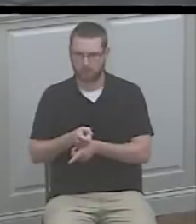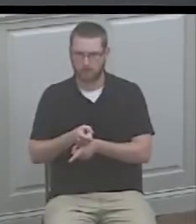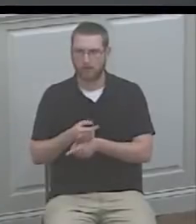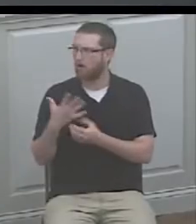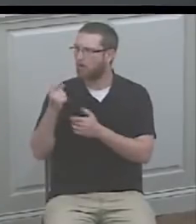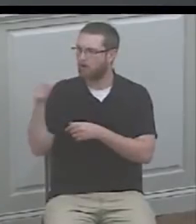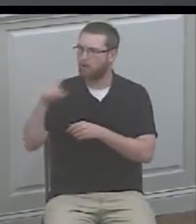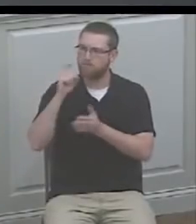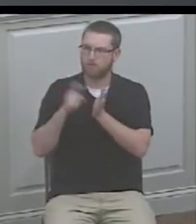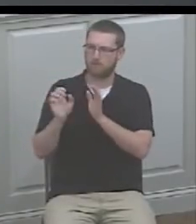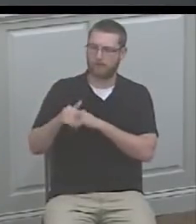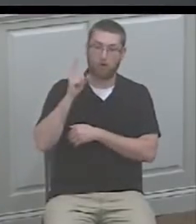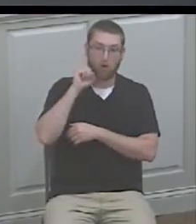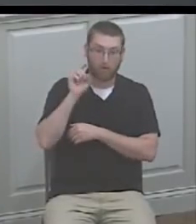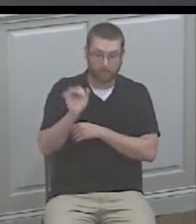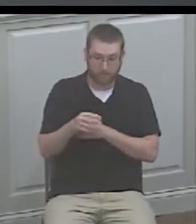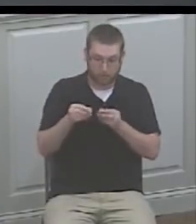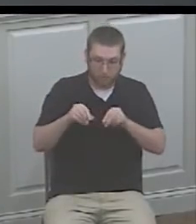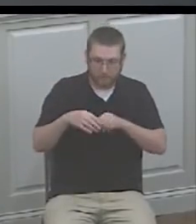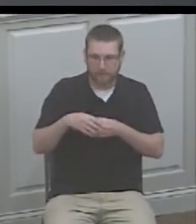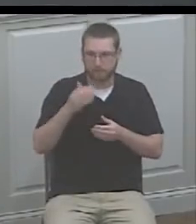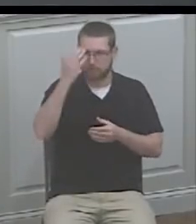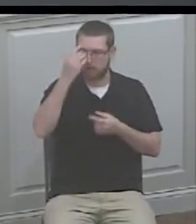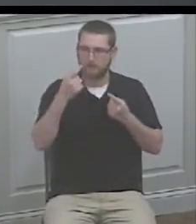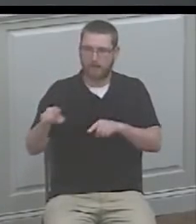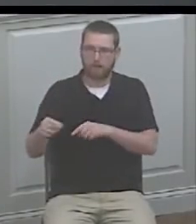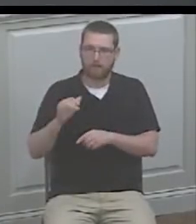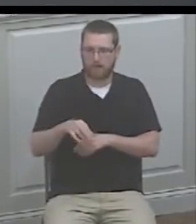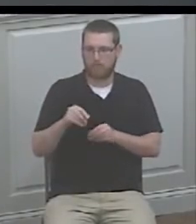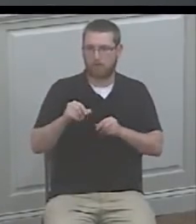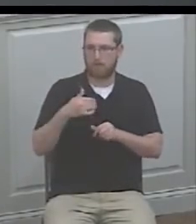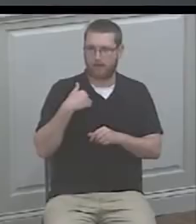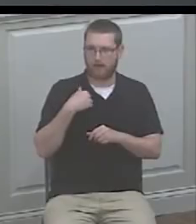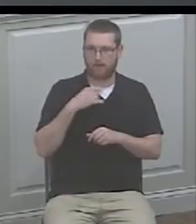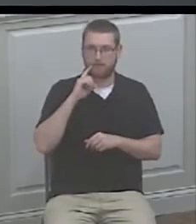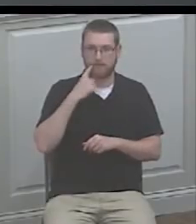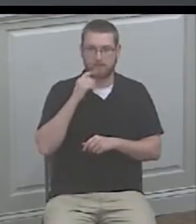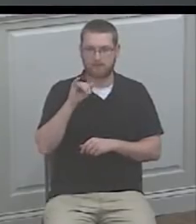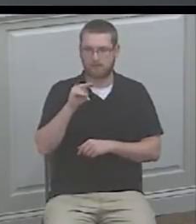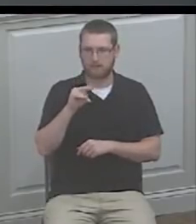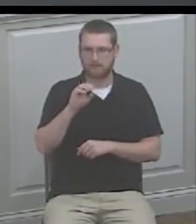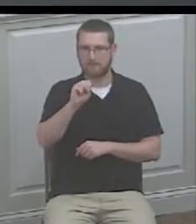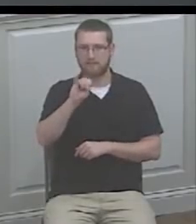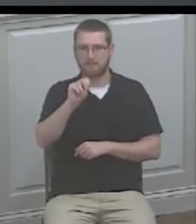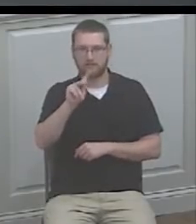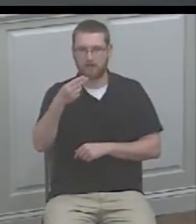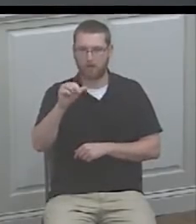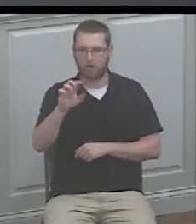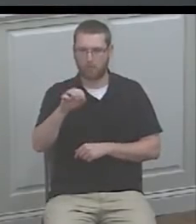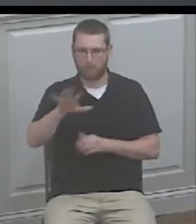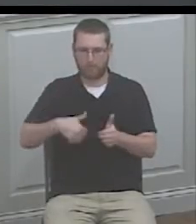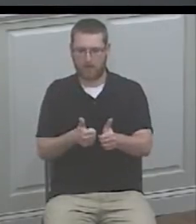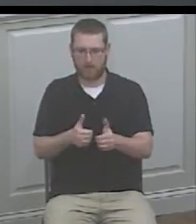that just in case you had heard of it or knew what was going on. But that property had a serious sinkhole in the back, which was compromising the foundation.